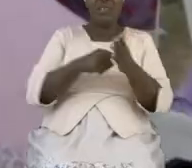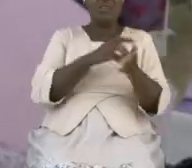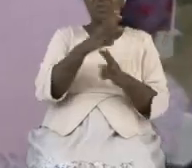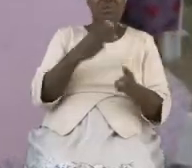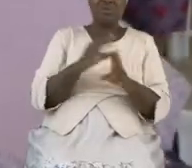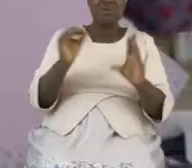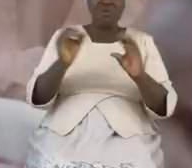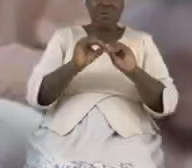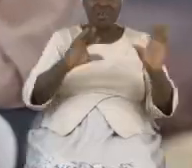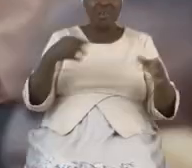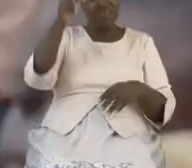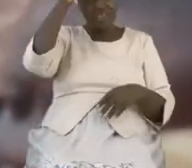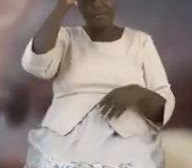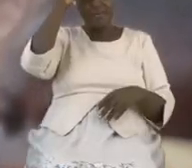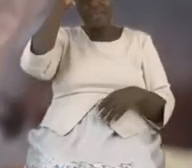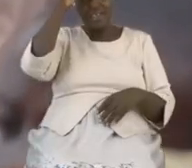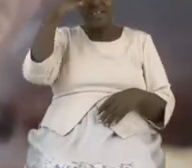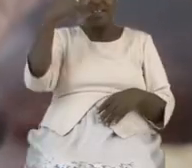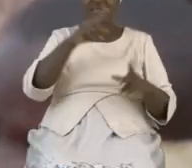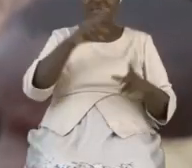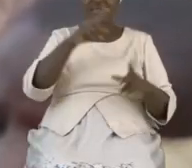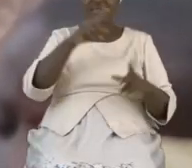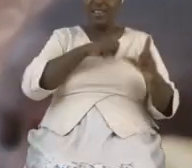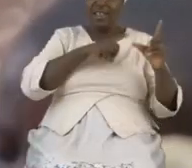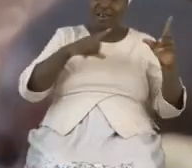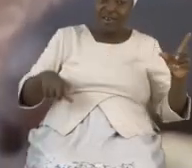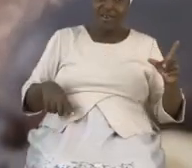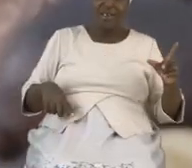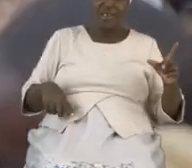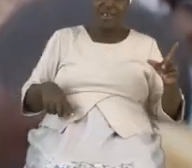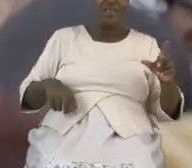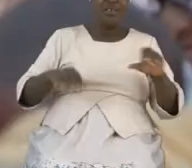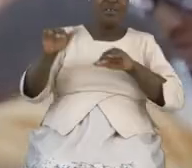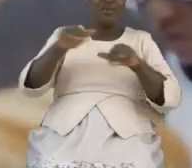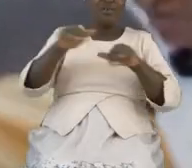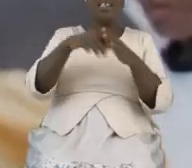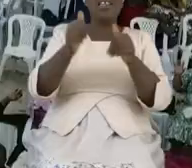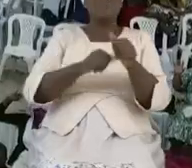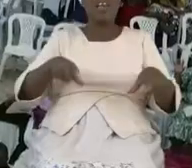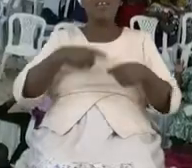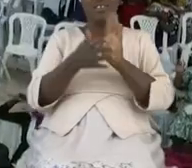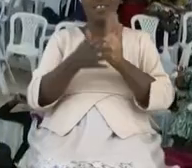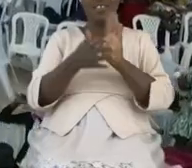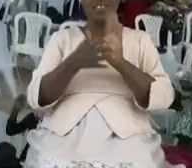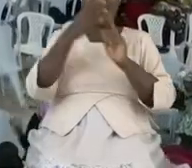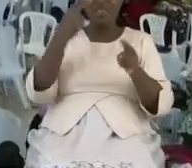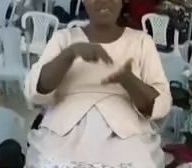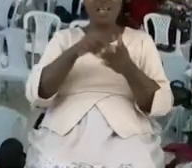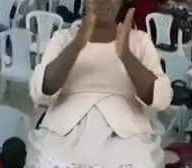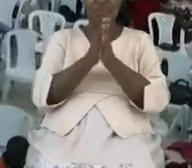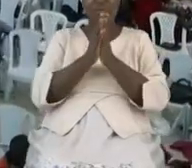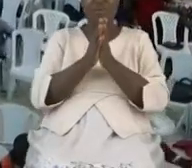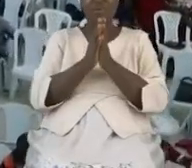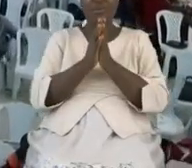devil. The Lord performed that in every life in Jesus' name. Let's rise up now and talk to the Lord